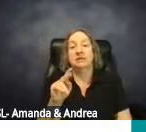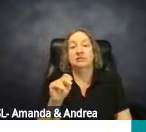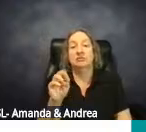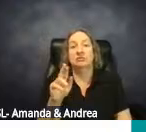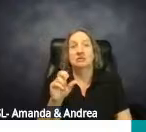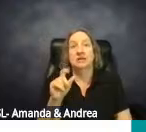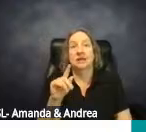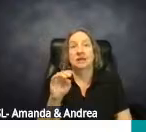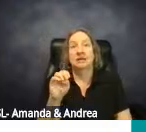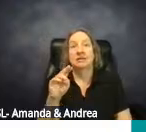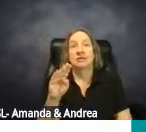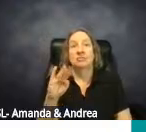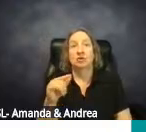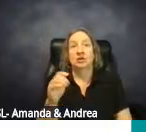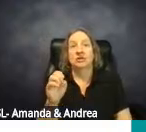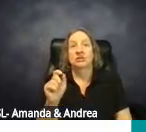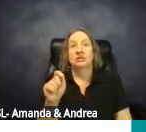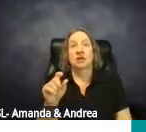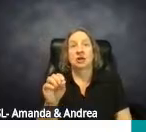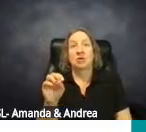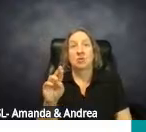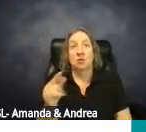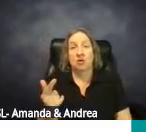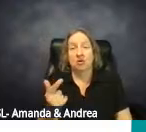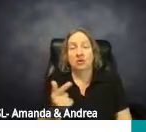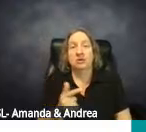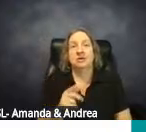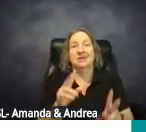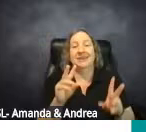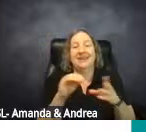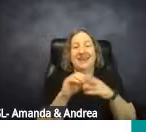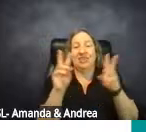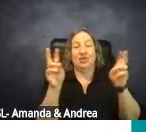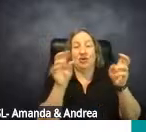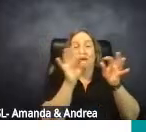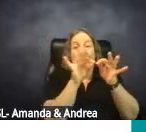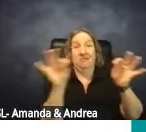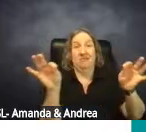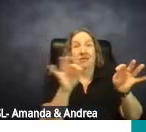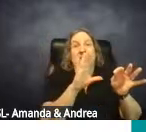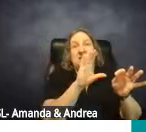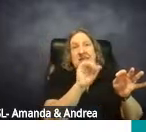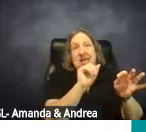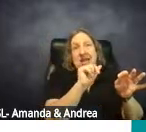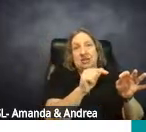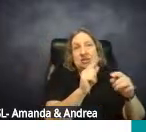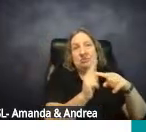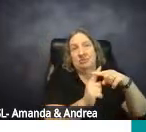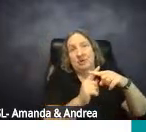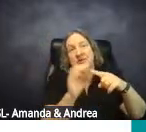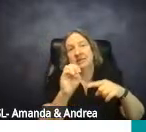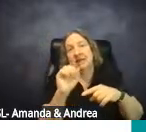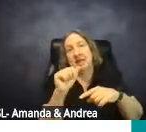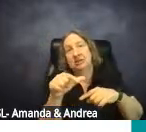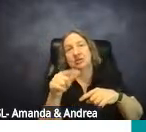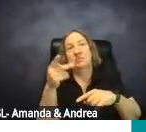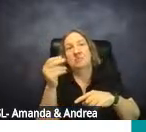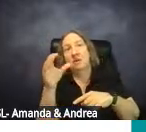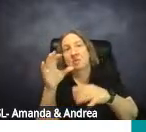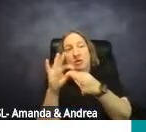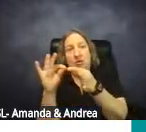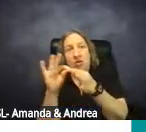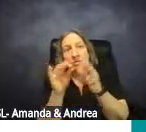info@interstatebridge.org with CAG and EAG Public Comment in the subject